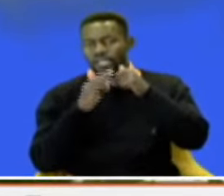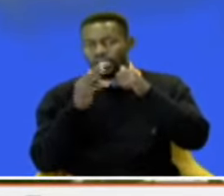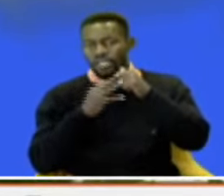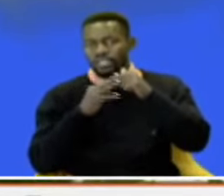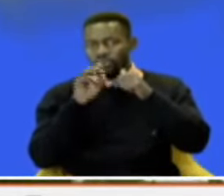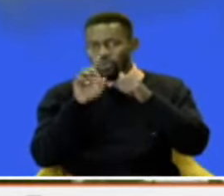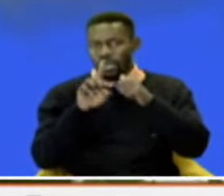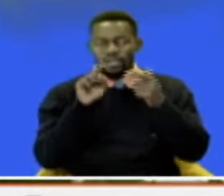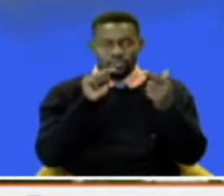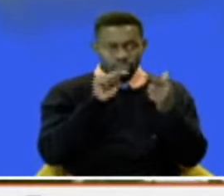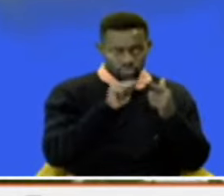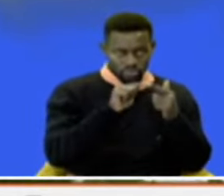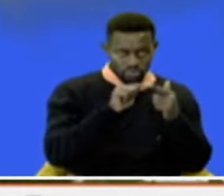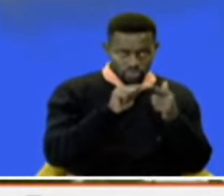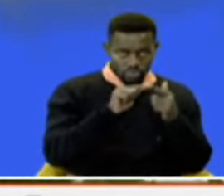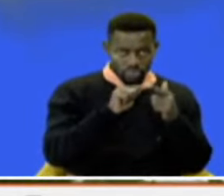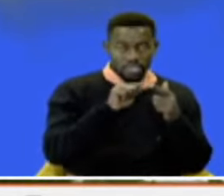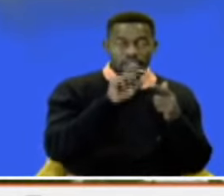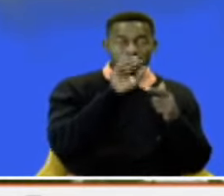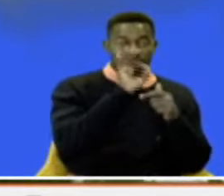3,981.53 billion to Kenya shillings